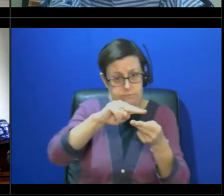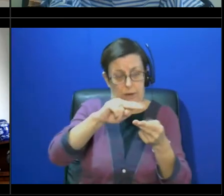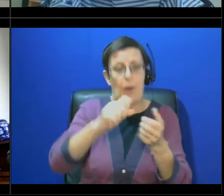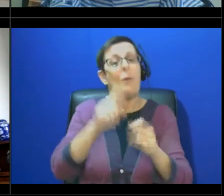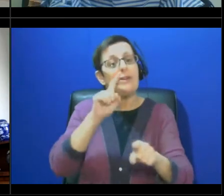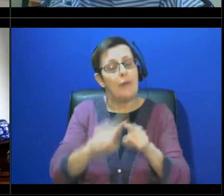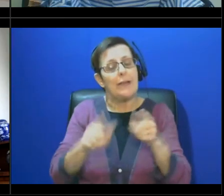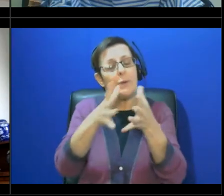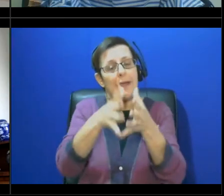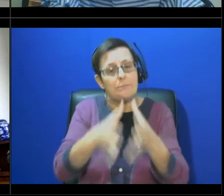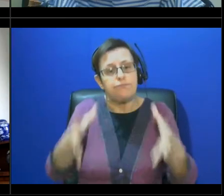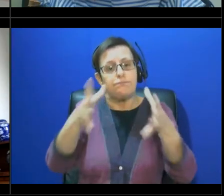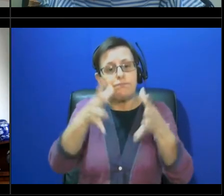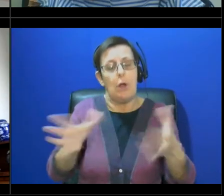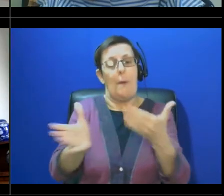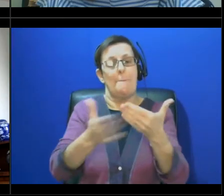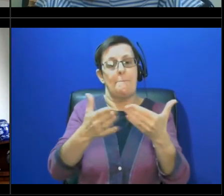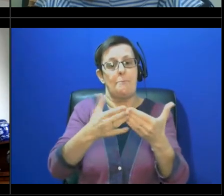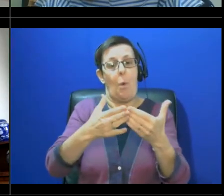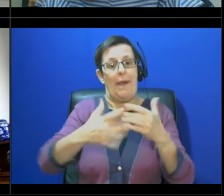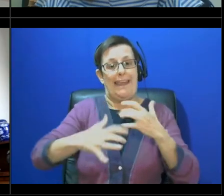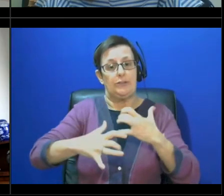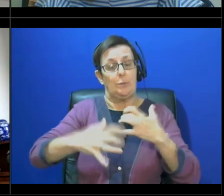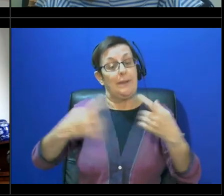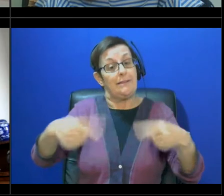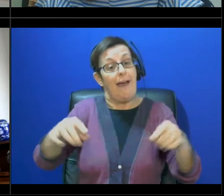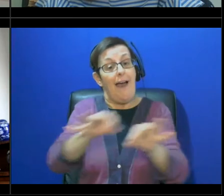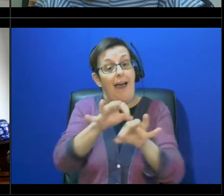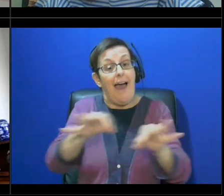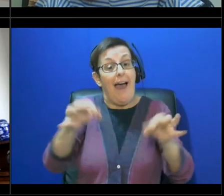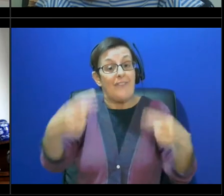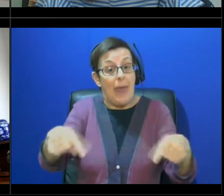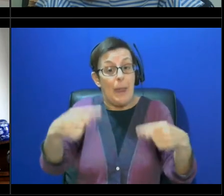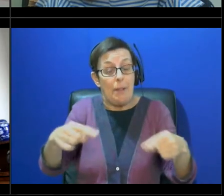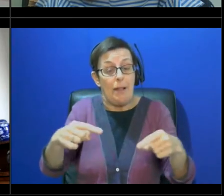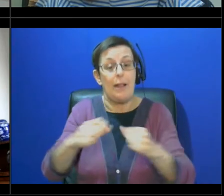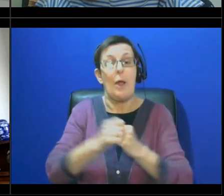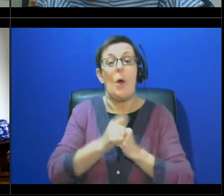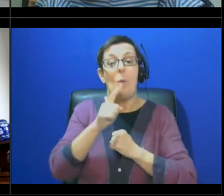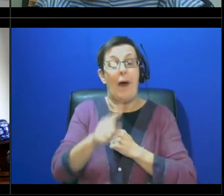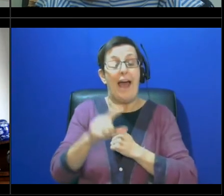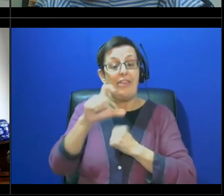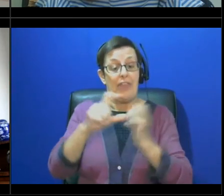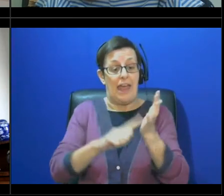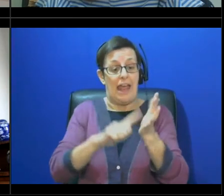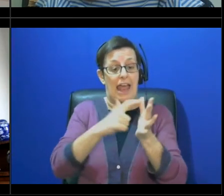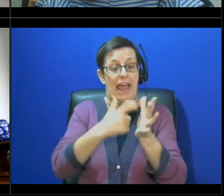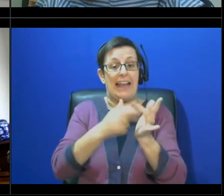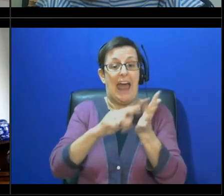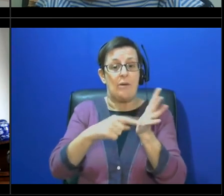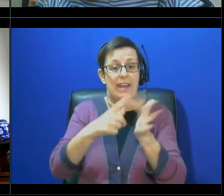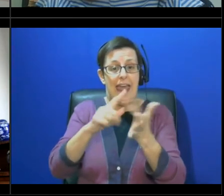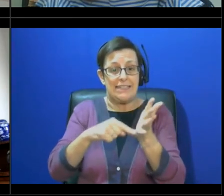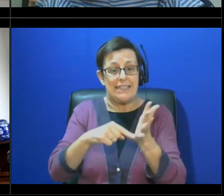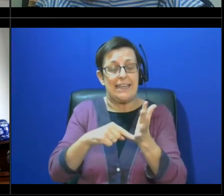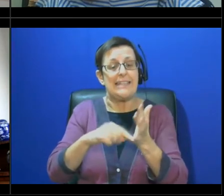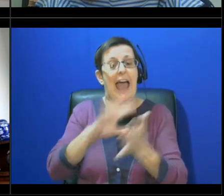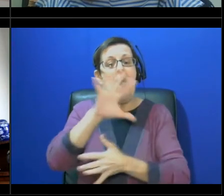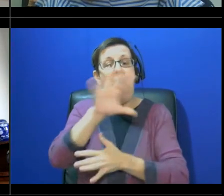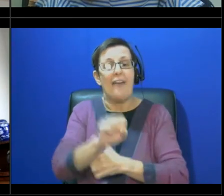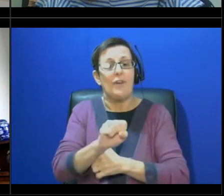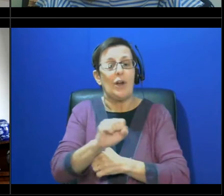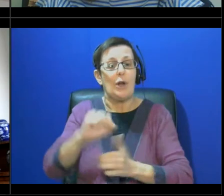So lovely £6,000 clarinet is a beautiful African blackwood instrument with silver plated keys. We do have